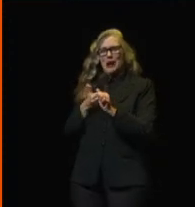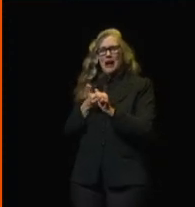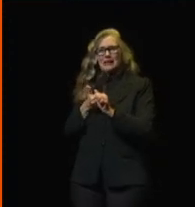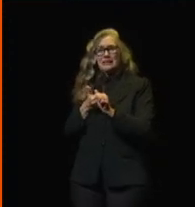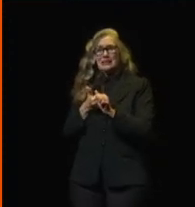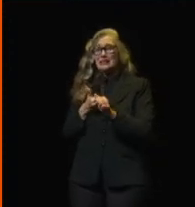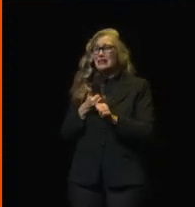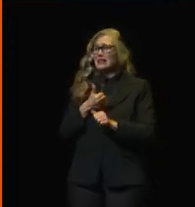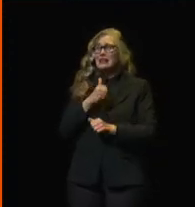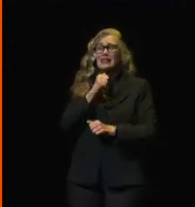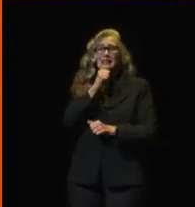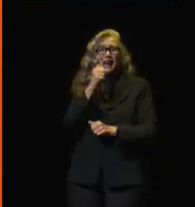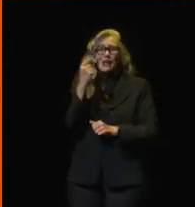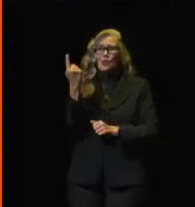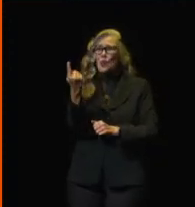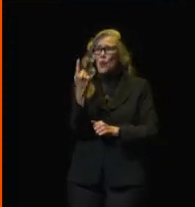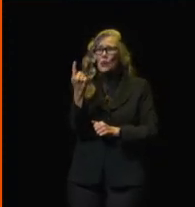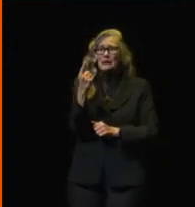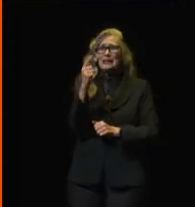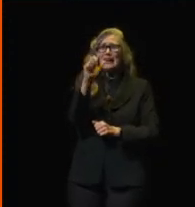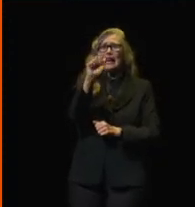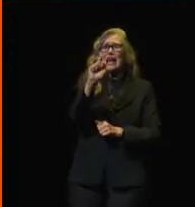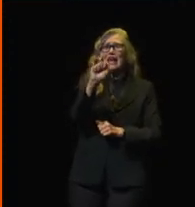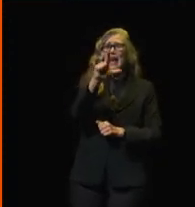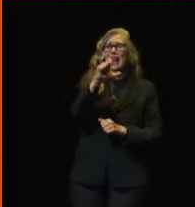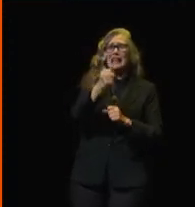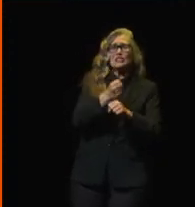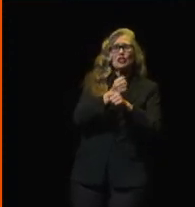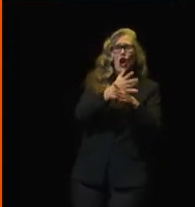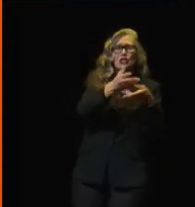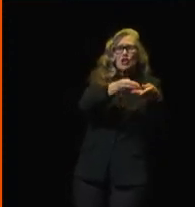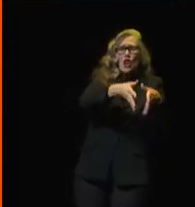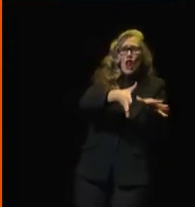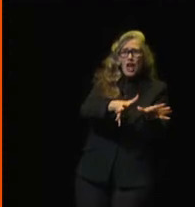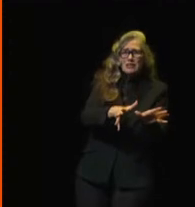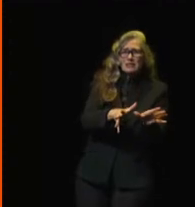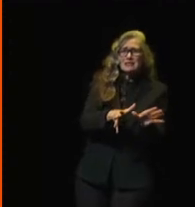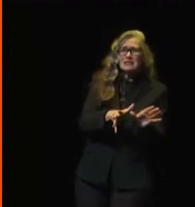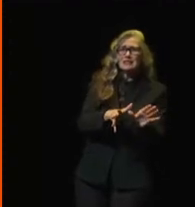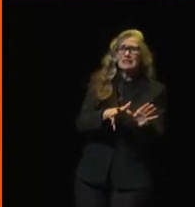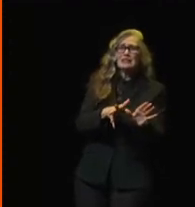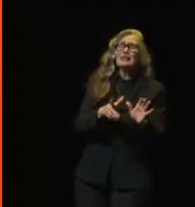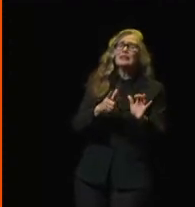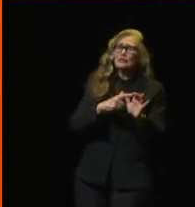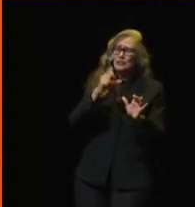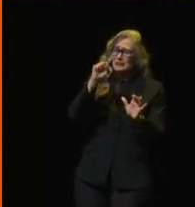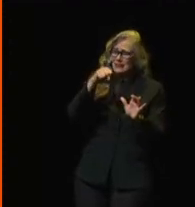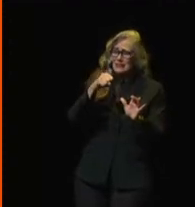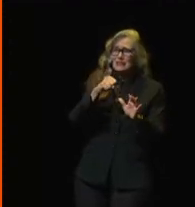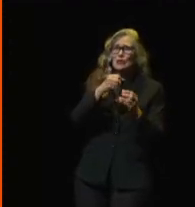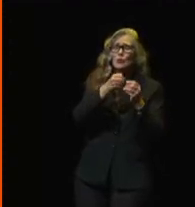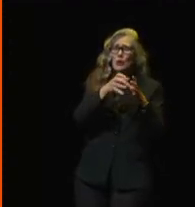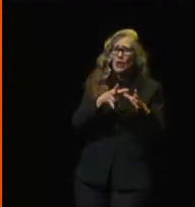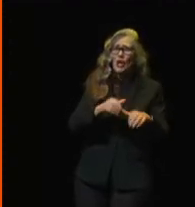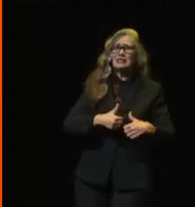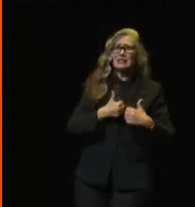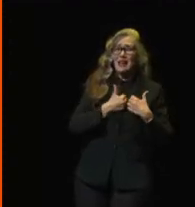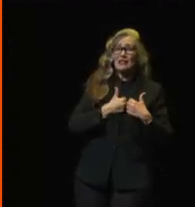just the things we've lost. The biggest thing we've lost, of course, being Ady himself. And first and foremost is